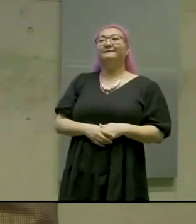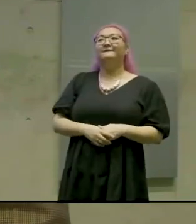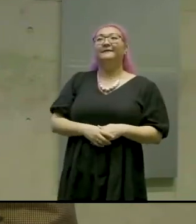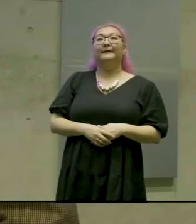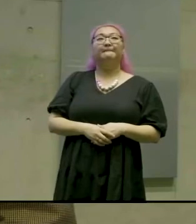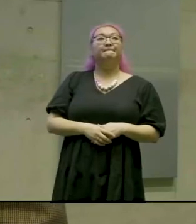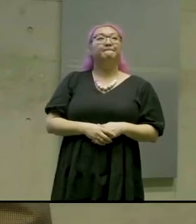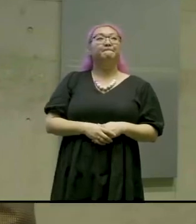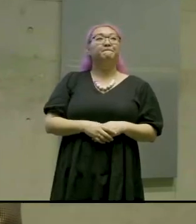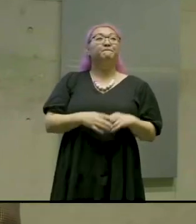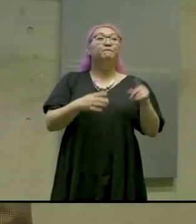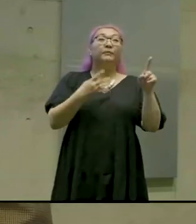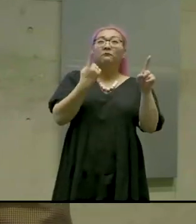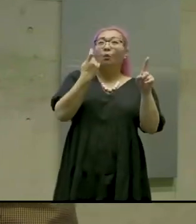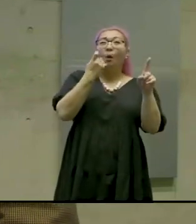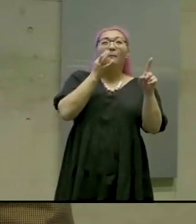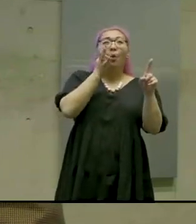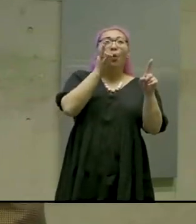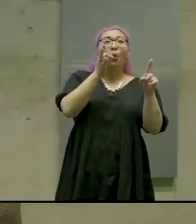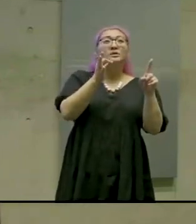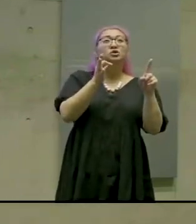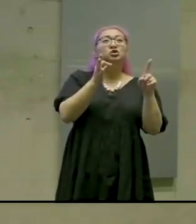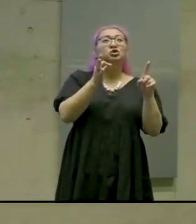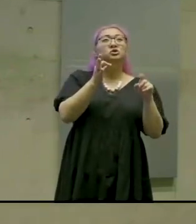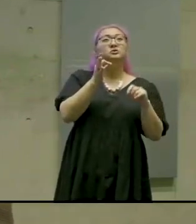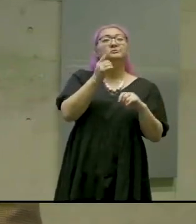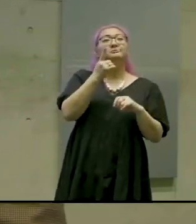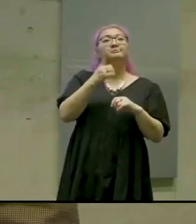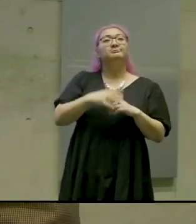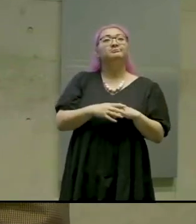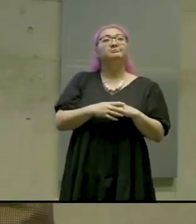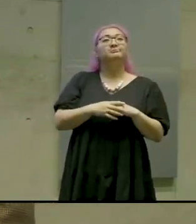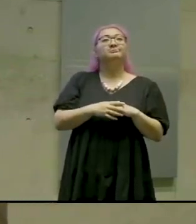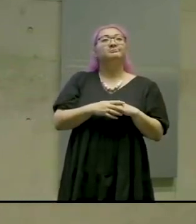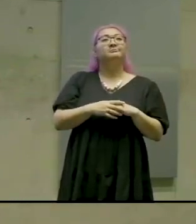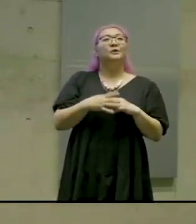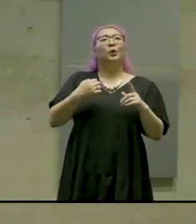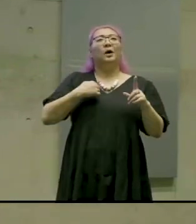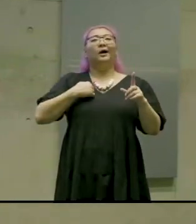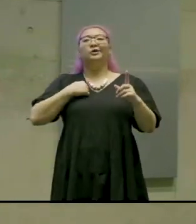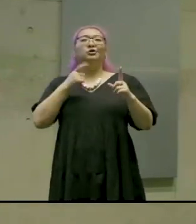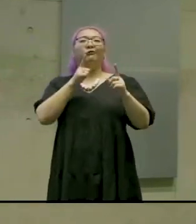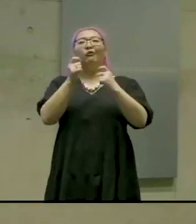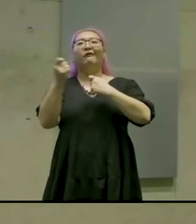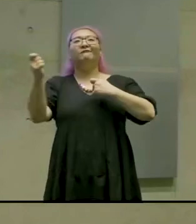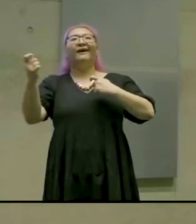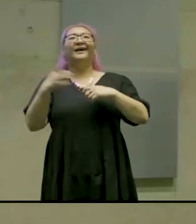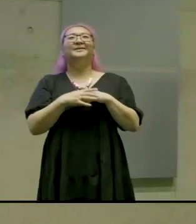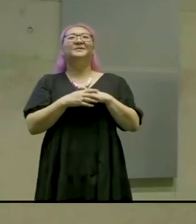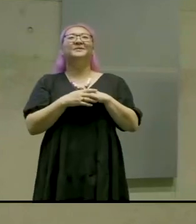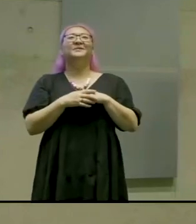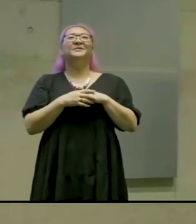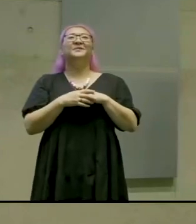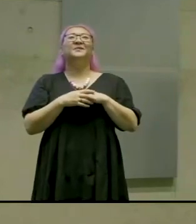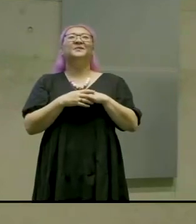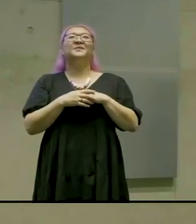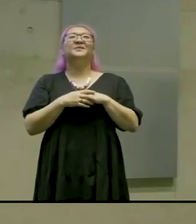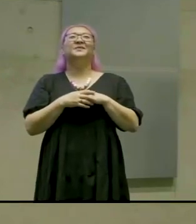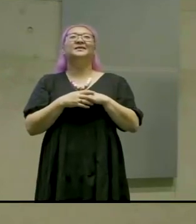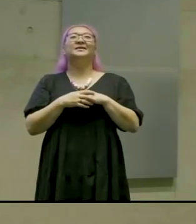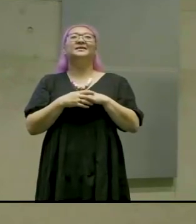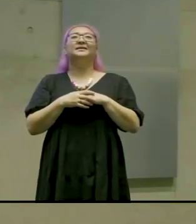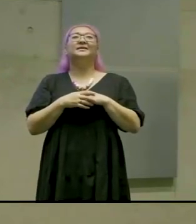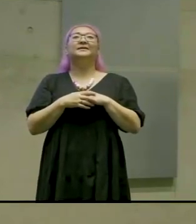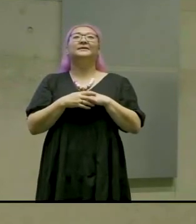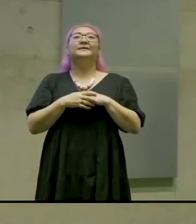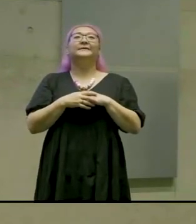Yeah. And do we have one more question around? I'm sorry, I was approaching you because I saw you last time. I'm afraid this will have to be the last one.